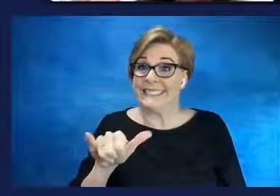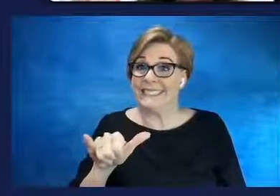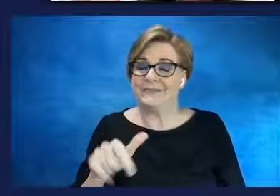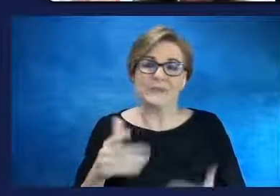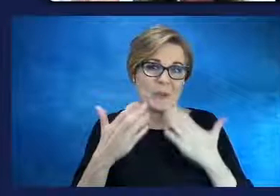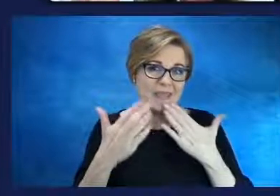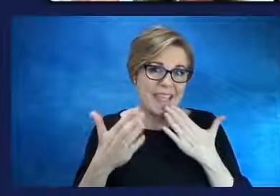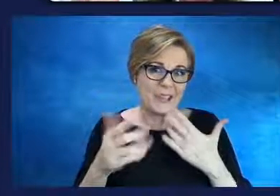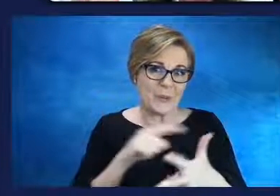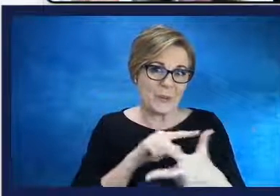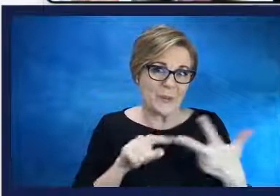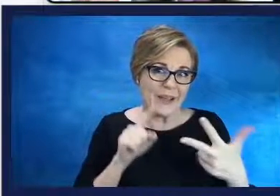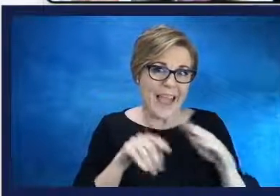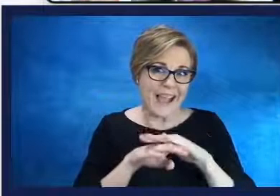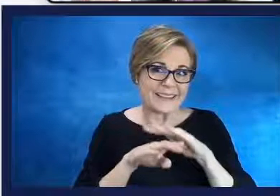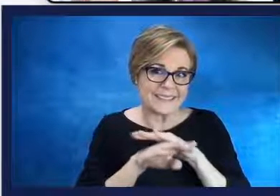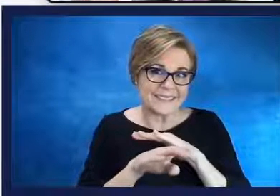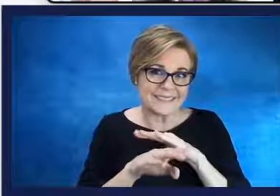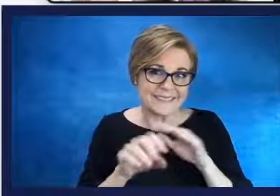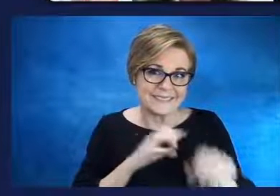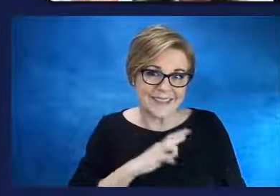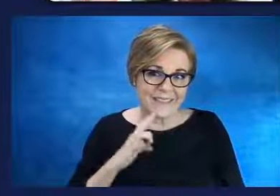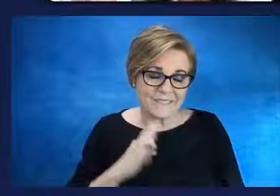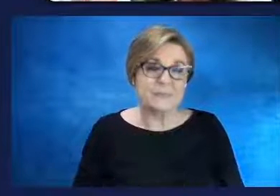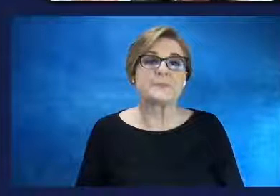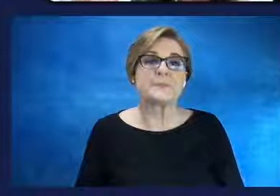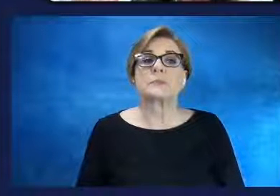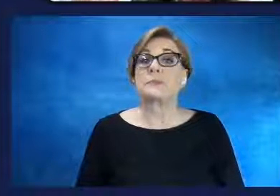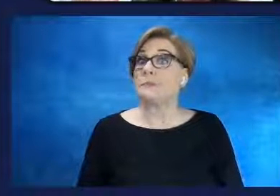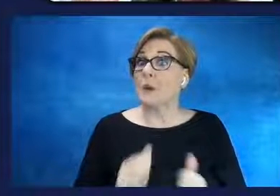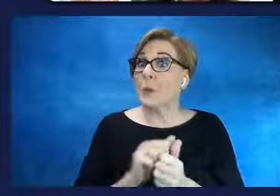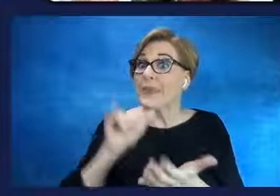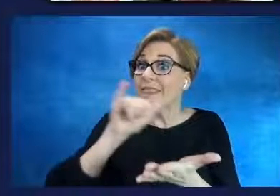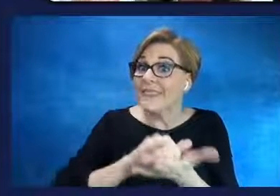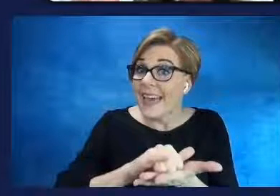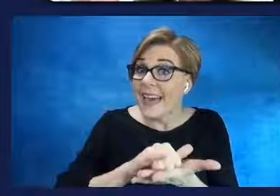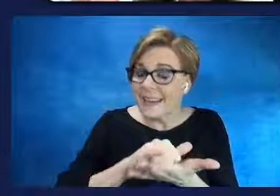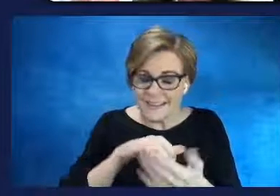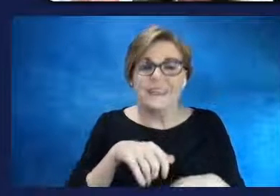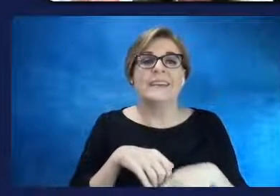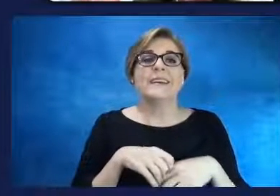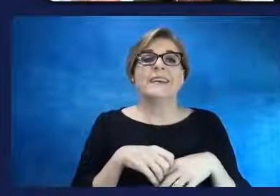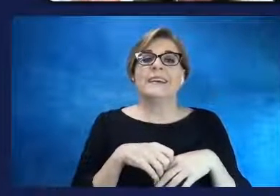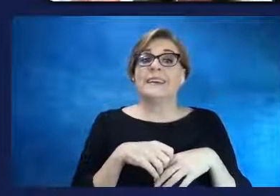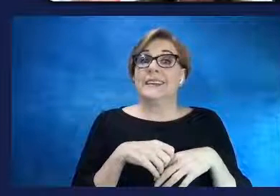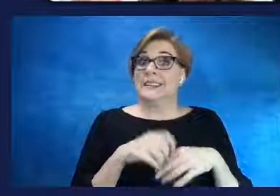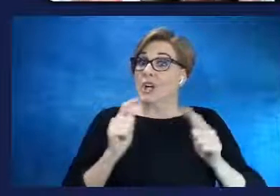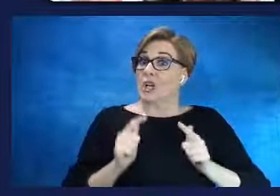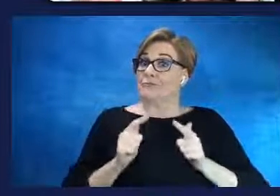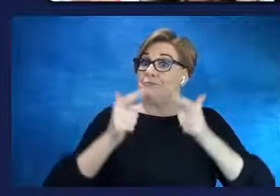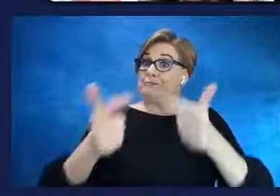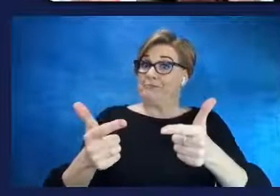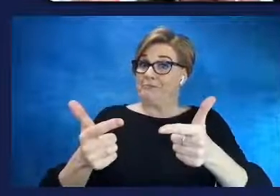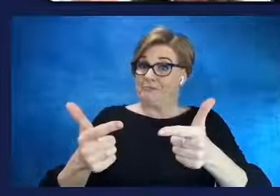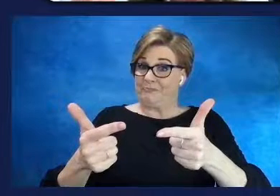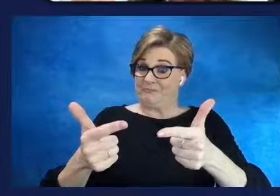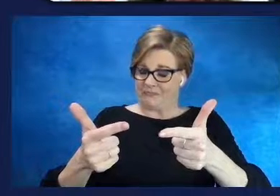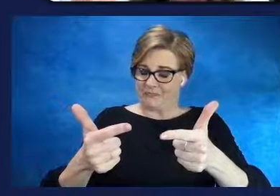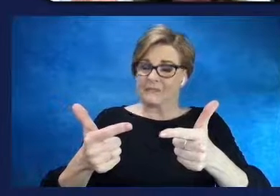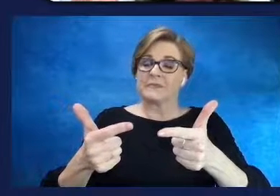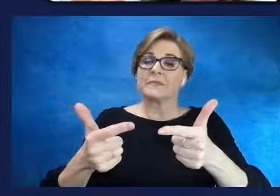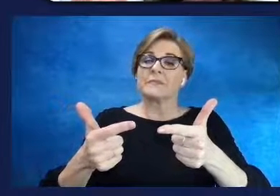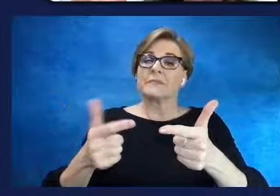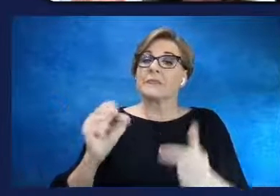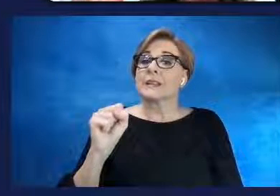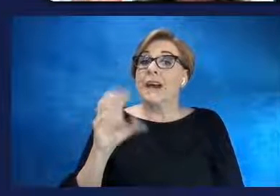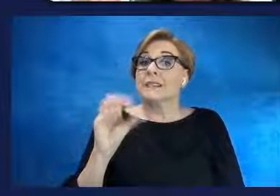Sydney. So with that, I would like to go ahead and turn it over to our Scott